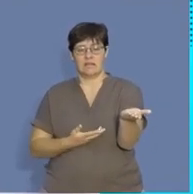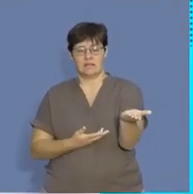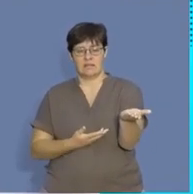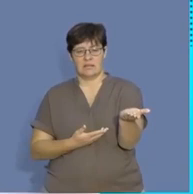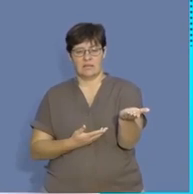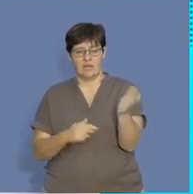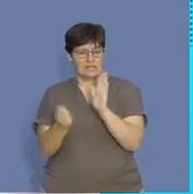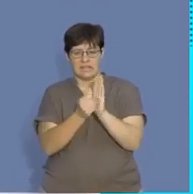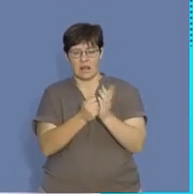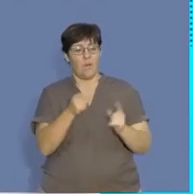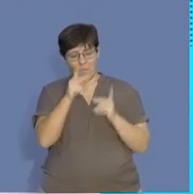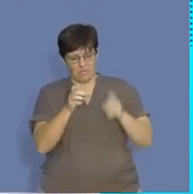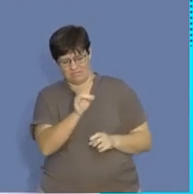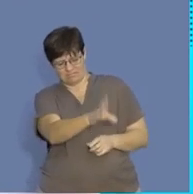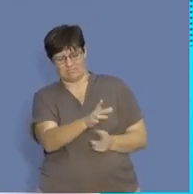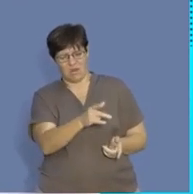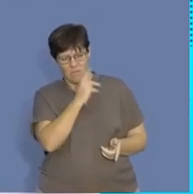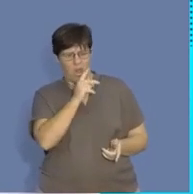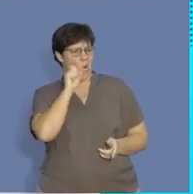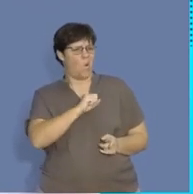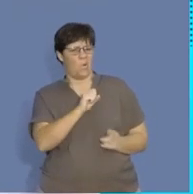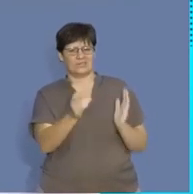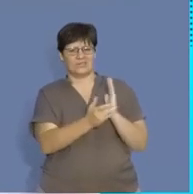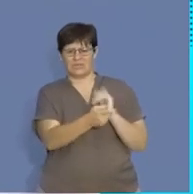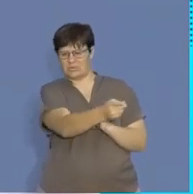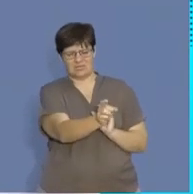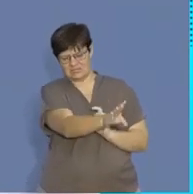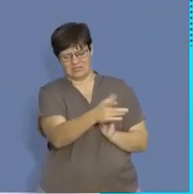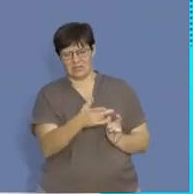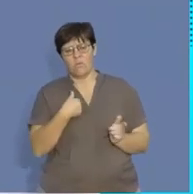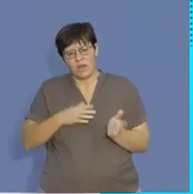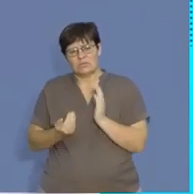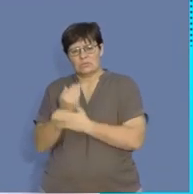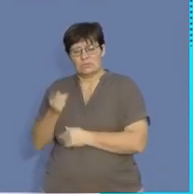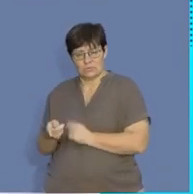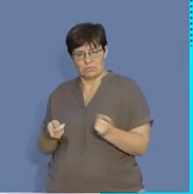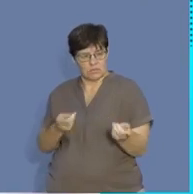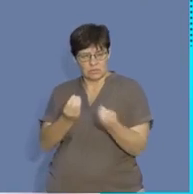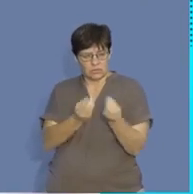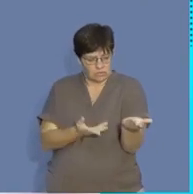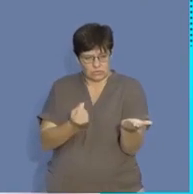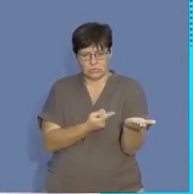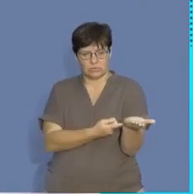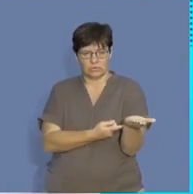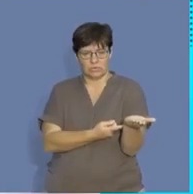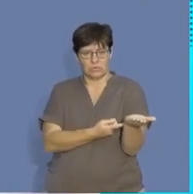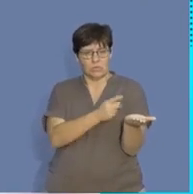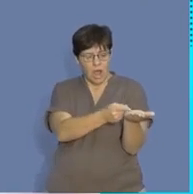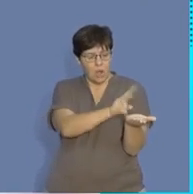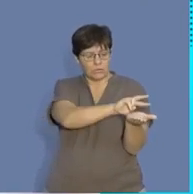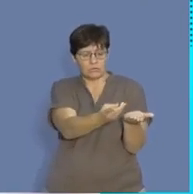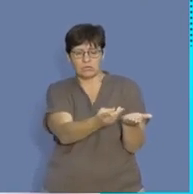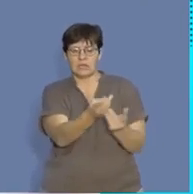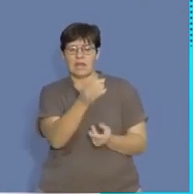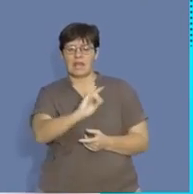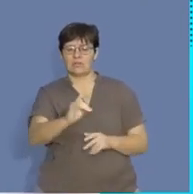stock, right? Sitting with a whole lot of electronic gadgets, and you want to convert that stock into